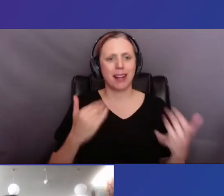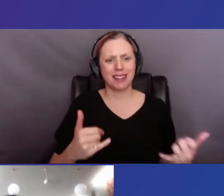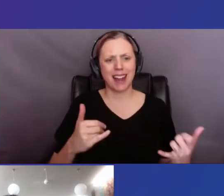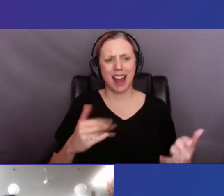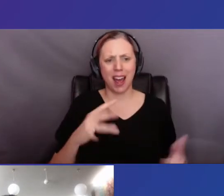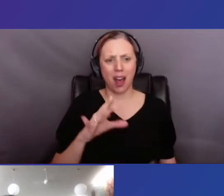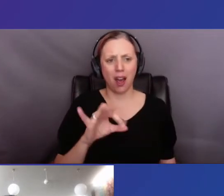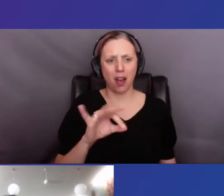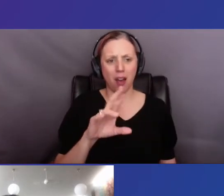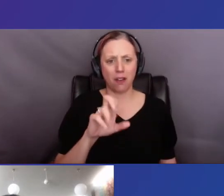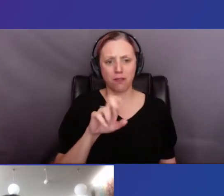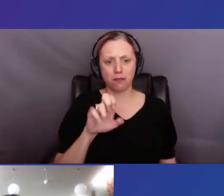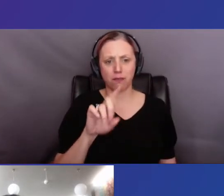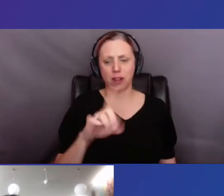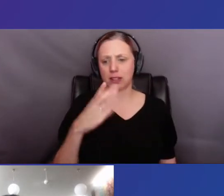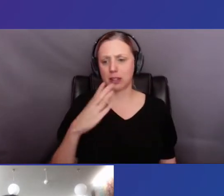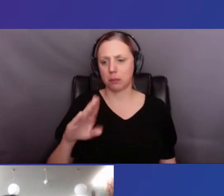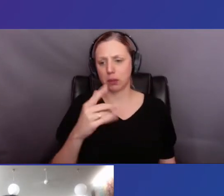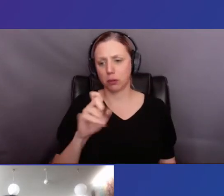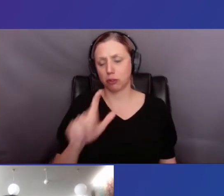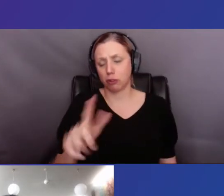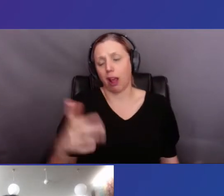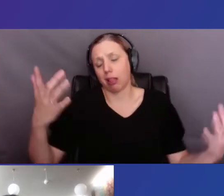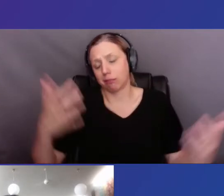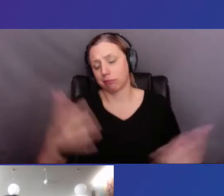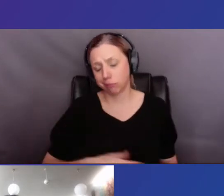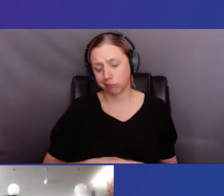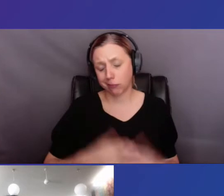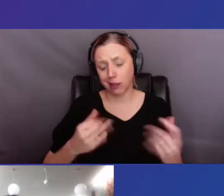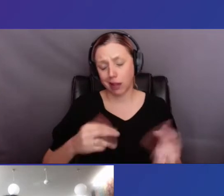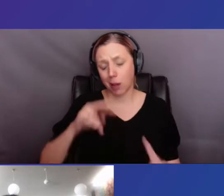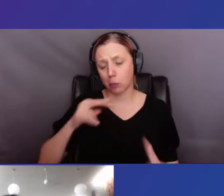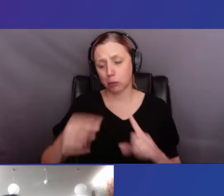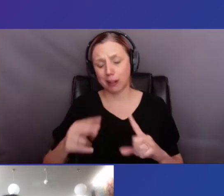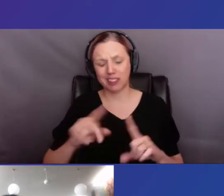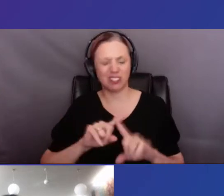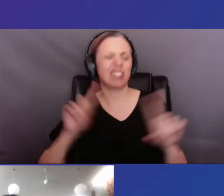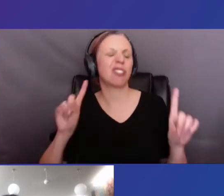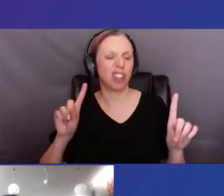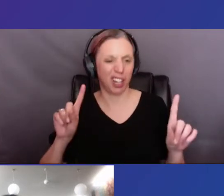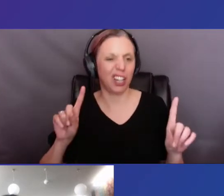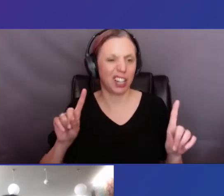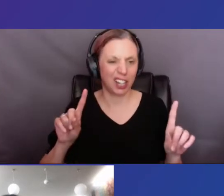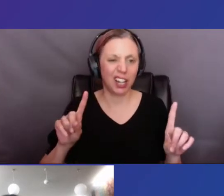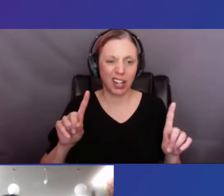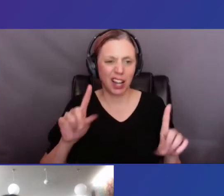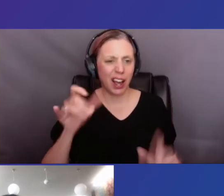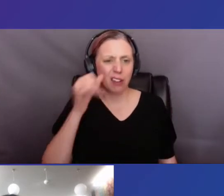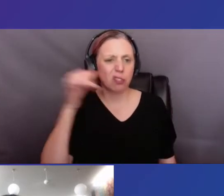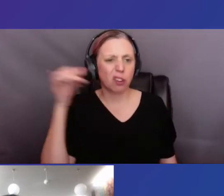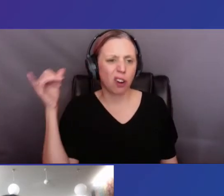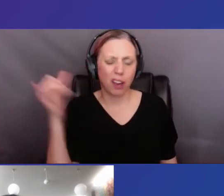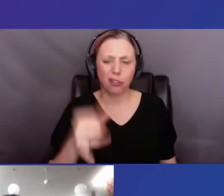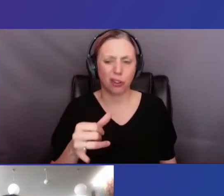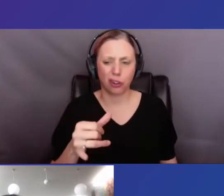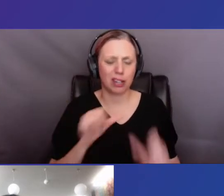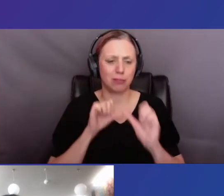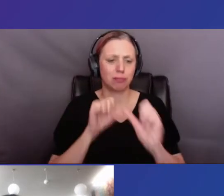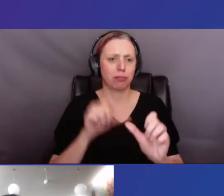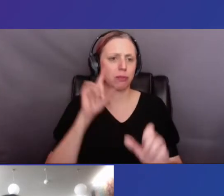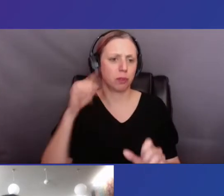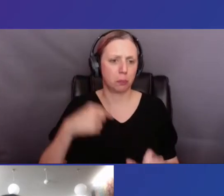blue gel just really comes into perspective. And it stayed in perspective forever for